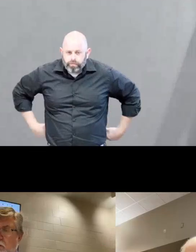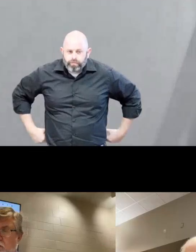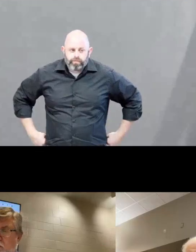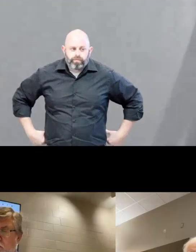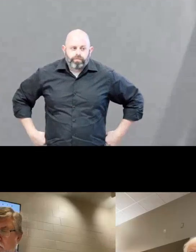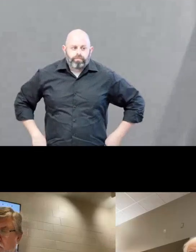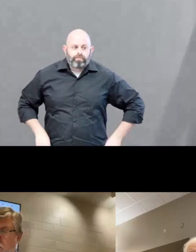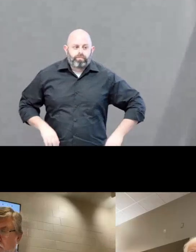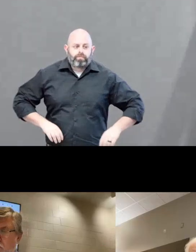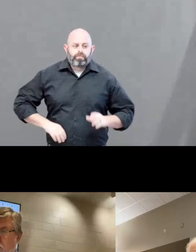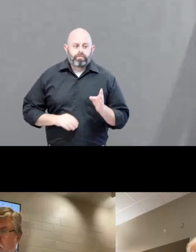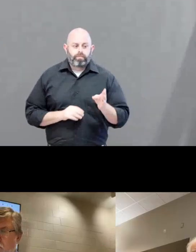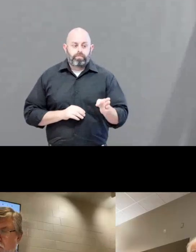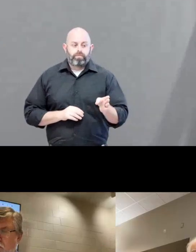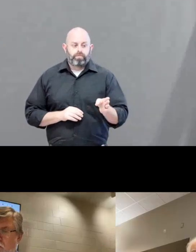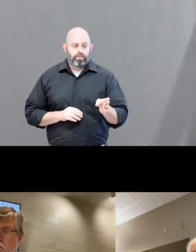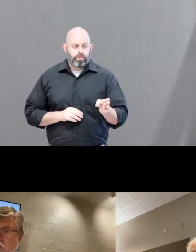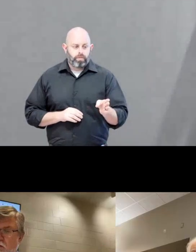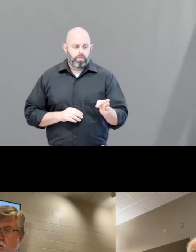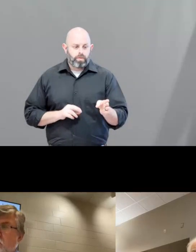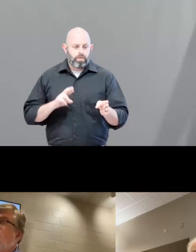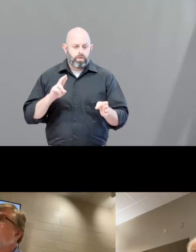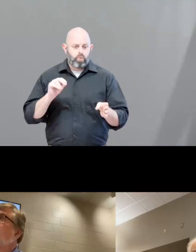Okay. Mr. Chairman. Yeah.